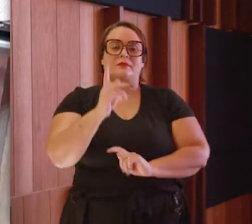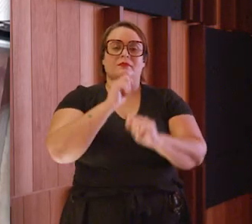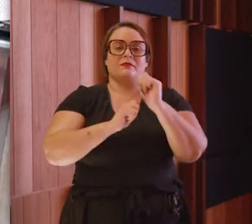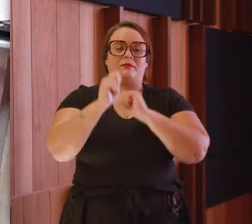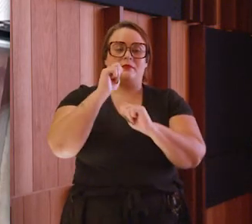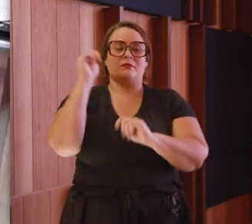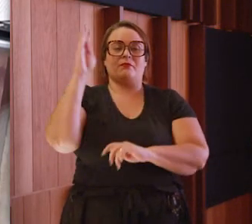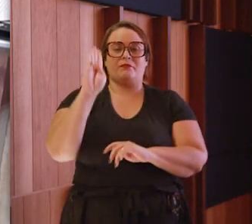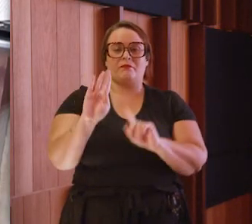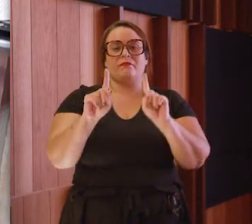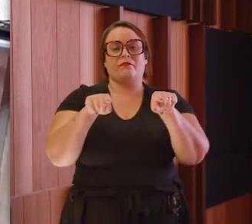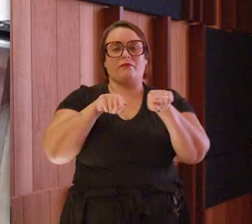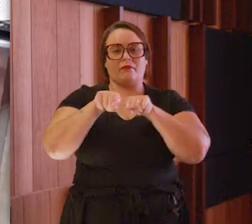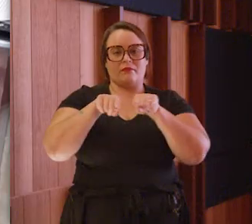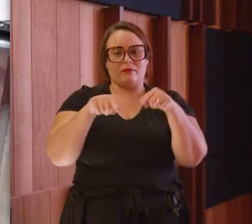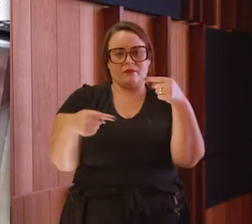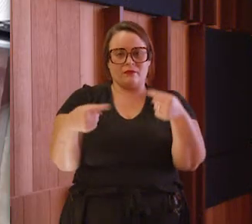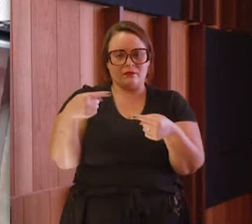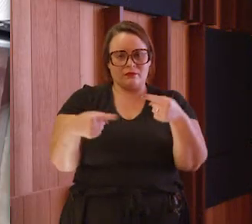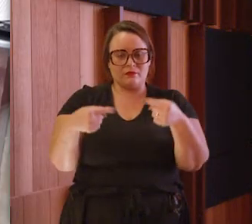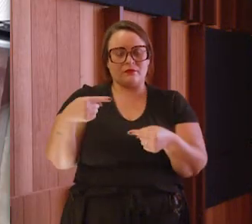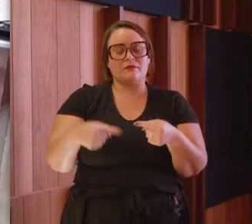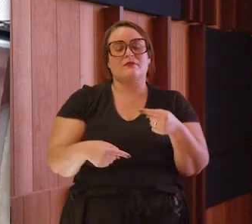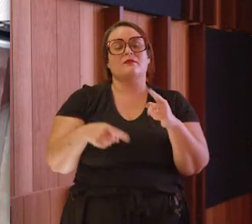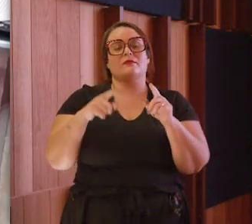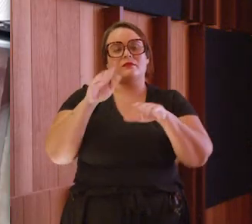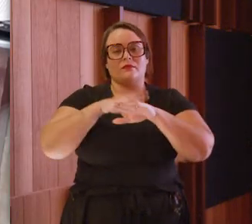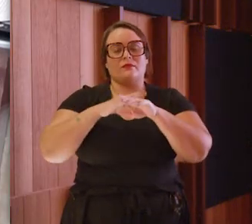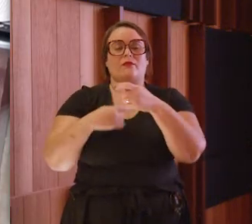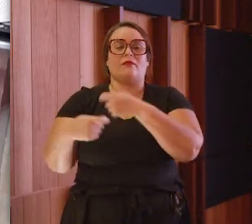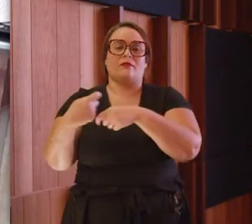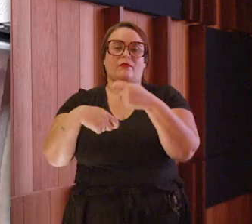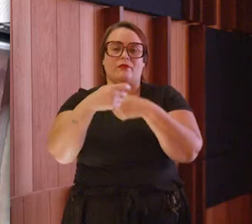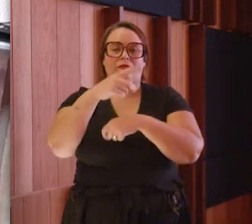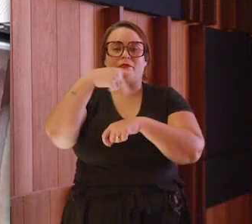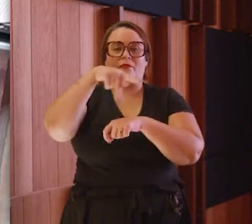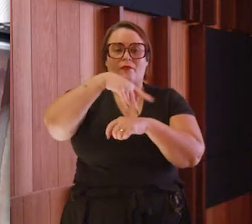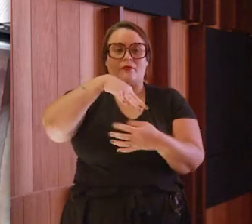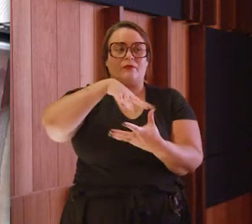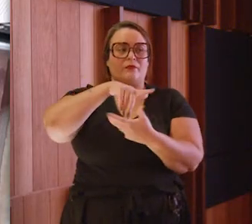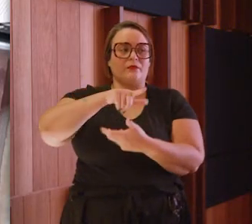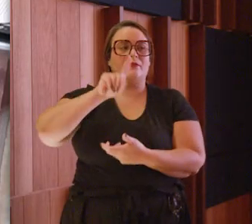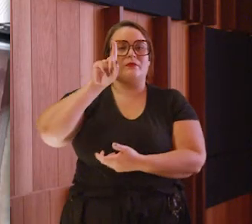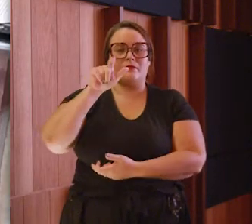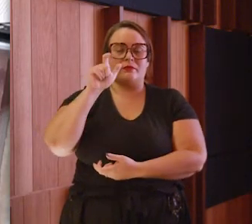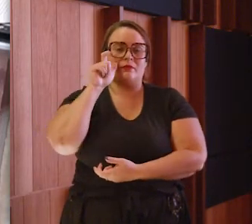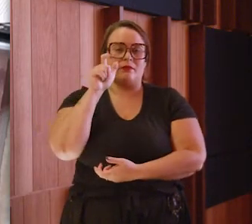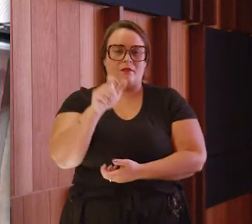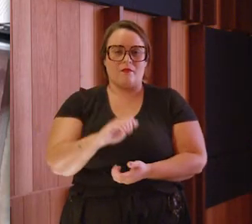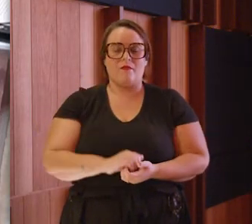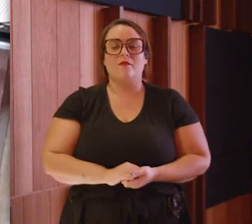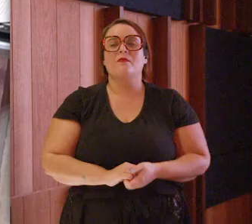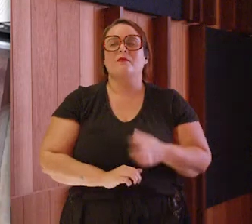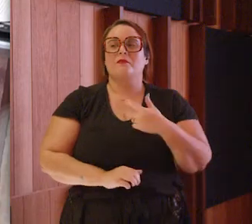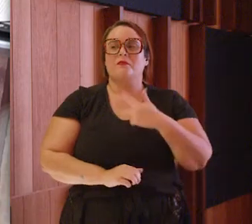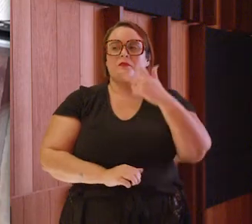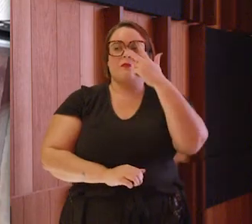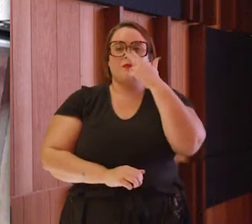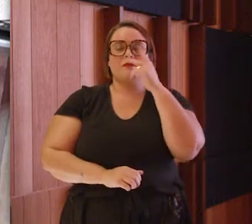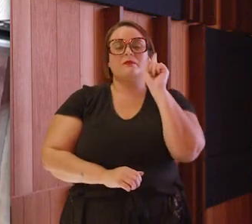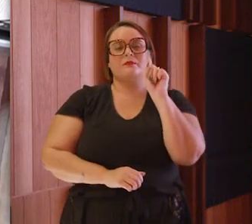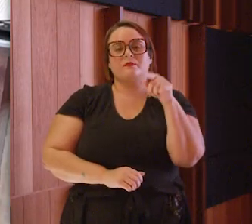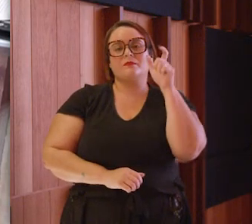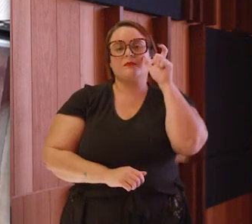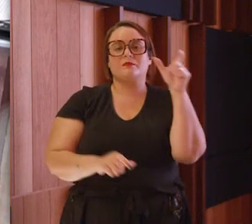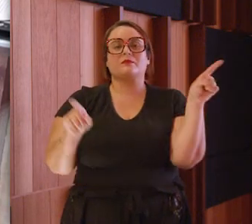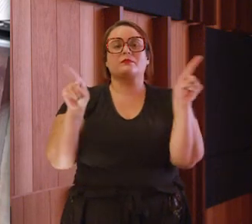don't know if we're friends anymore, but near shoring at least, and so forth. So some of the key points: Brazil remains, most of